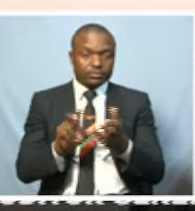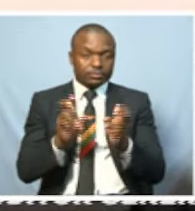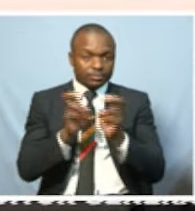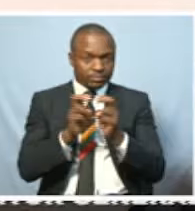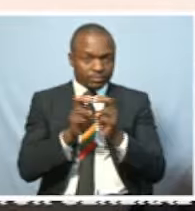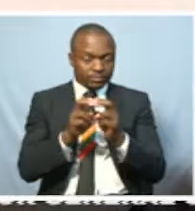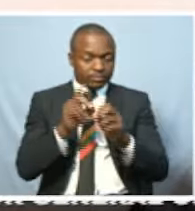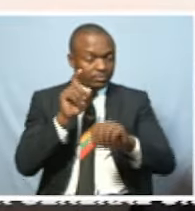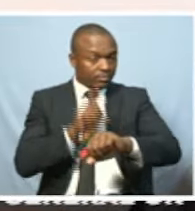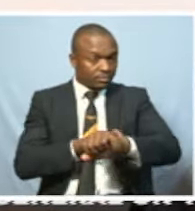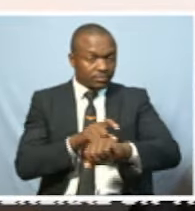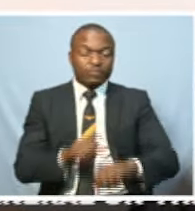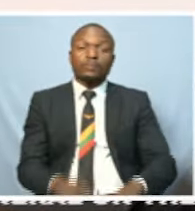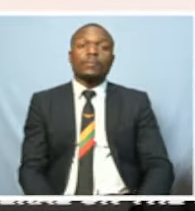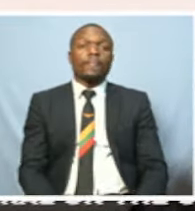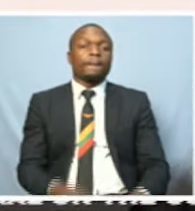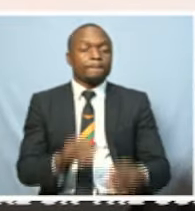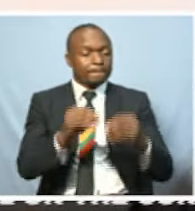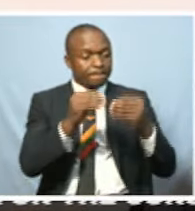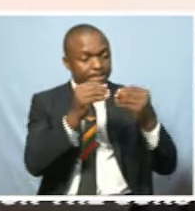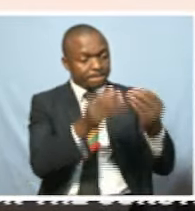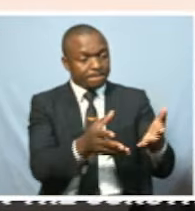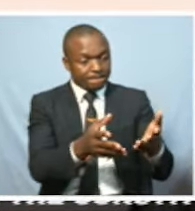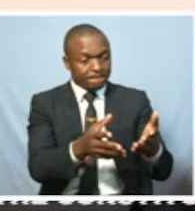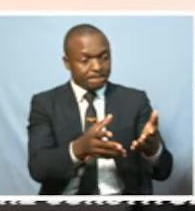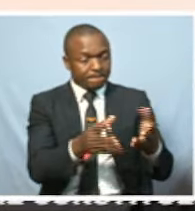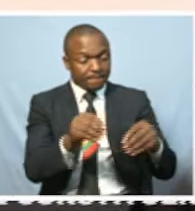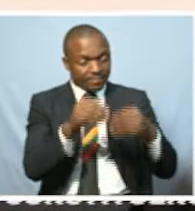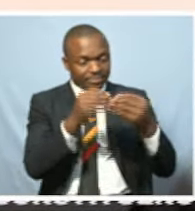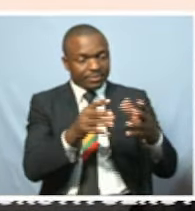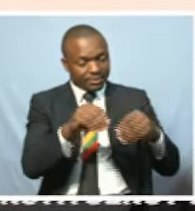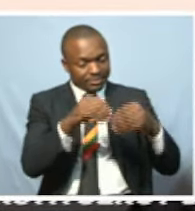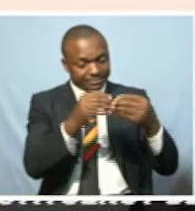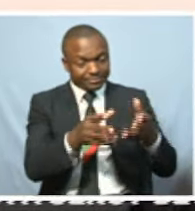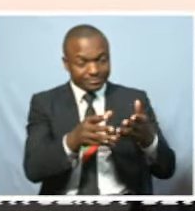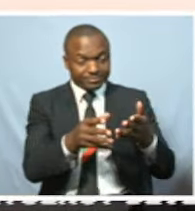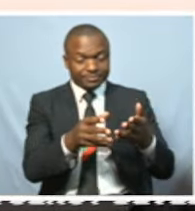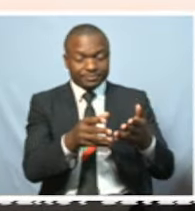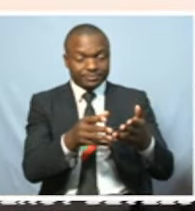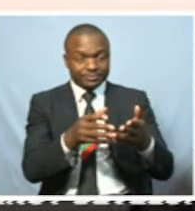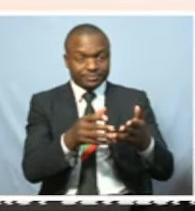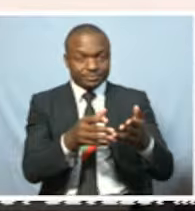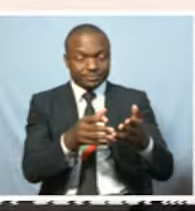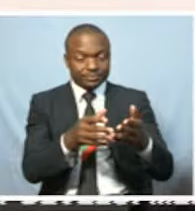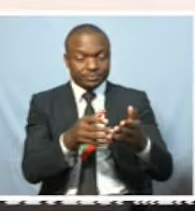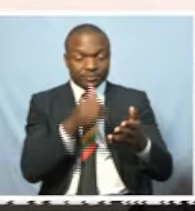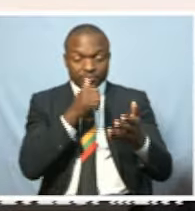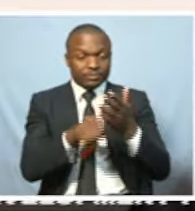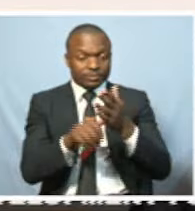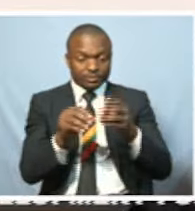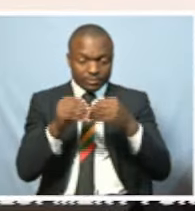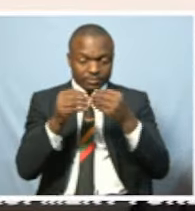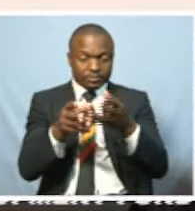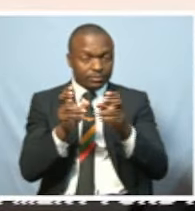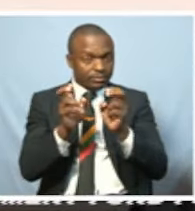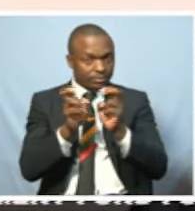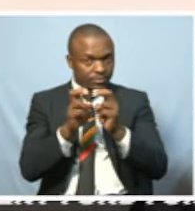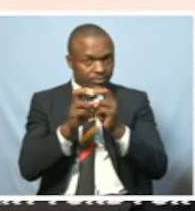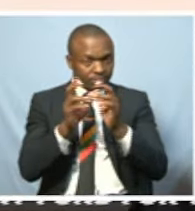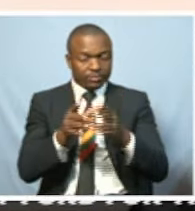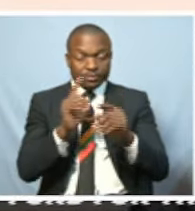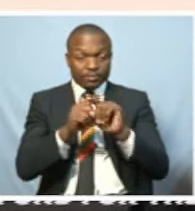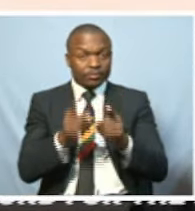at the point of award, when the award was made, the offer was given to the contractor. He did not respond in